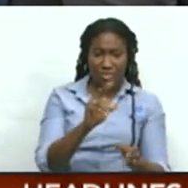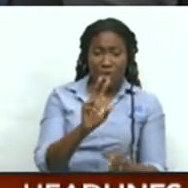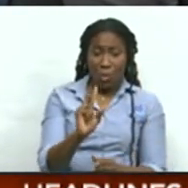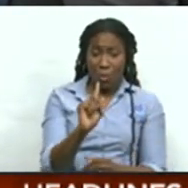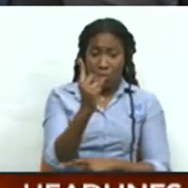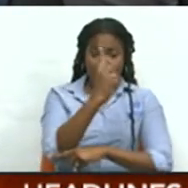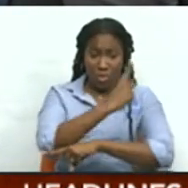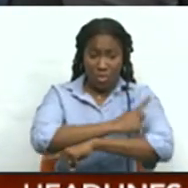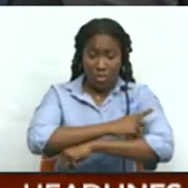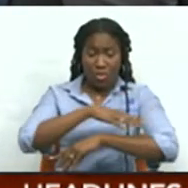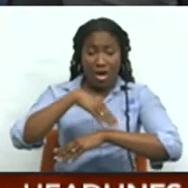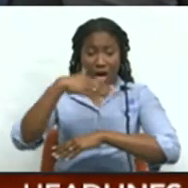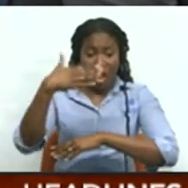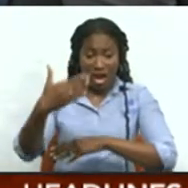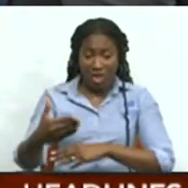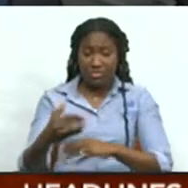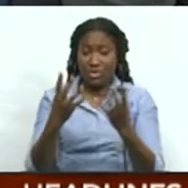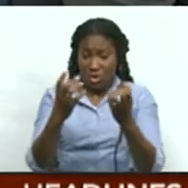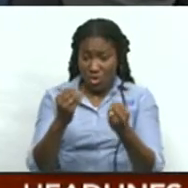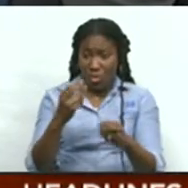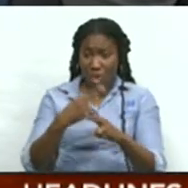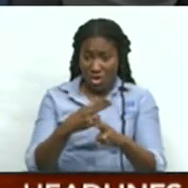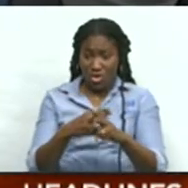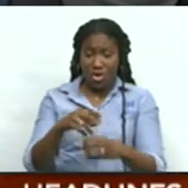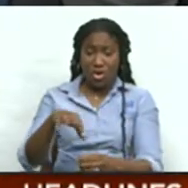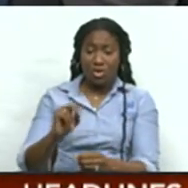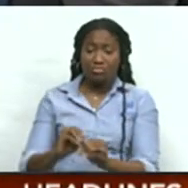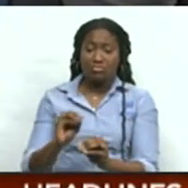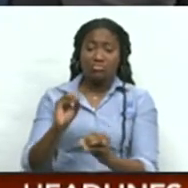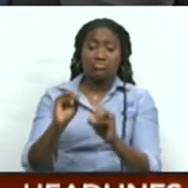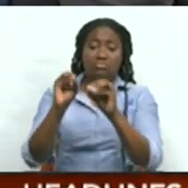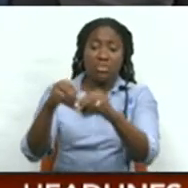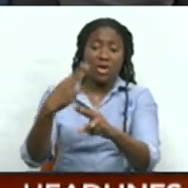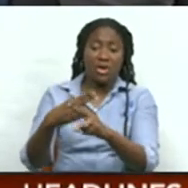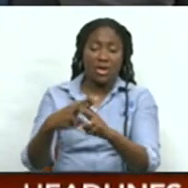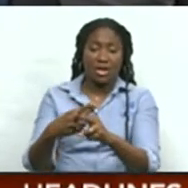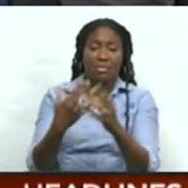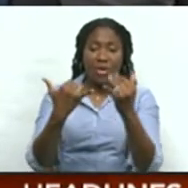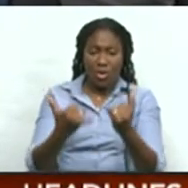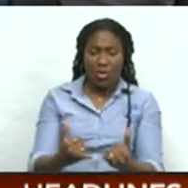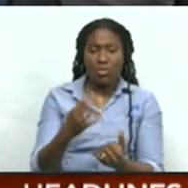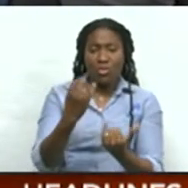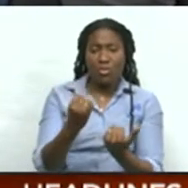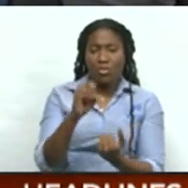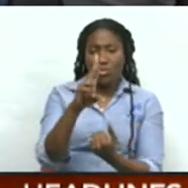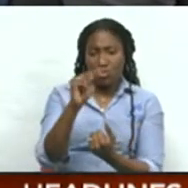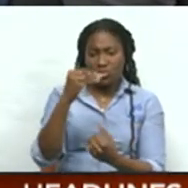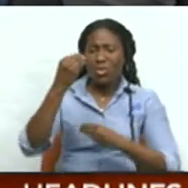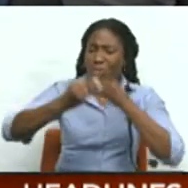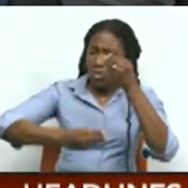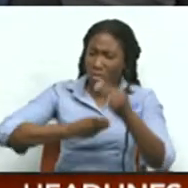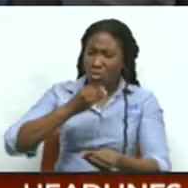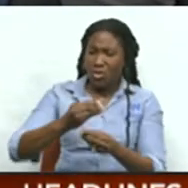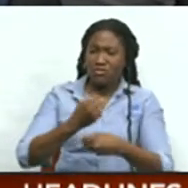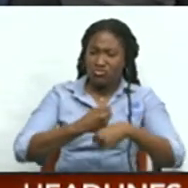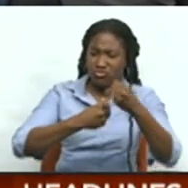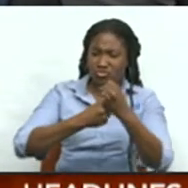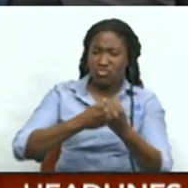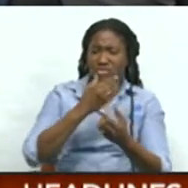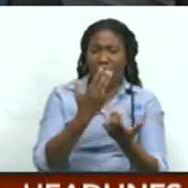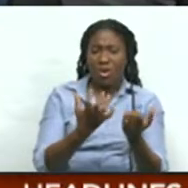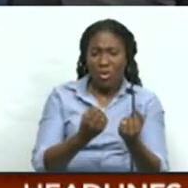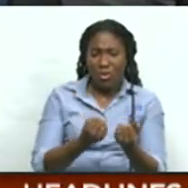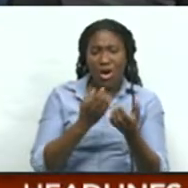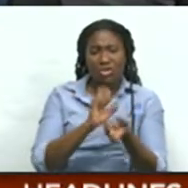Chaguanas West MP Dinesh Rambali publicly called for the restructuring of the UNC, raising several concerns from how decisions are made in the